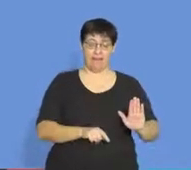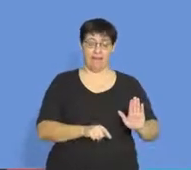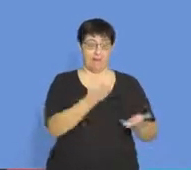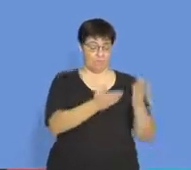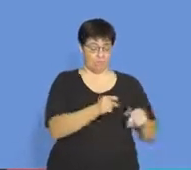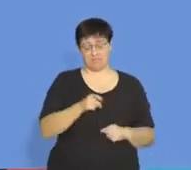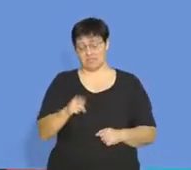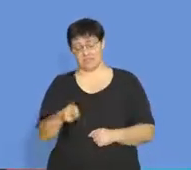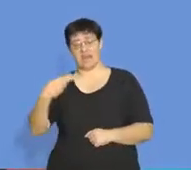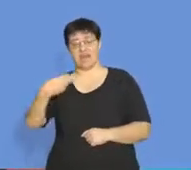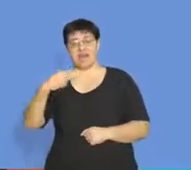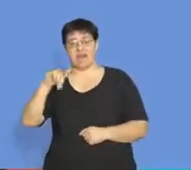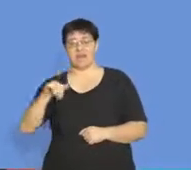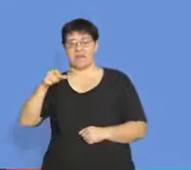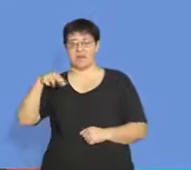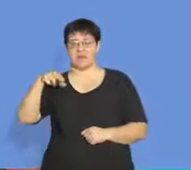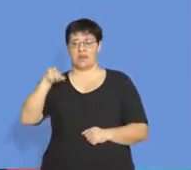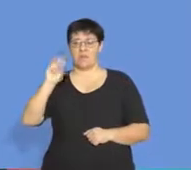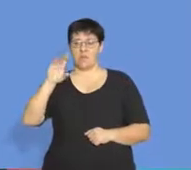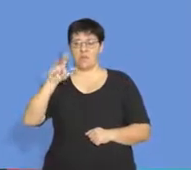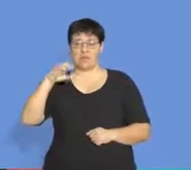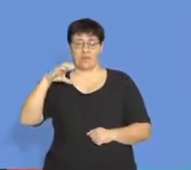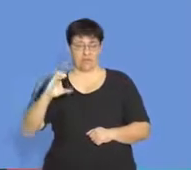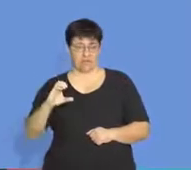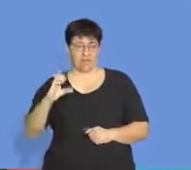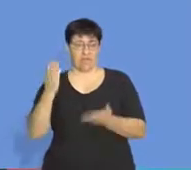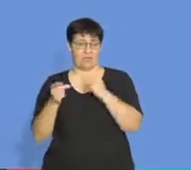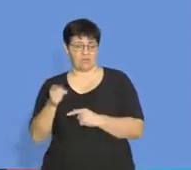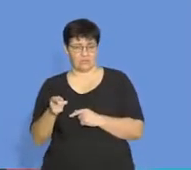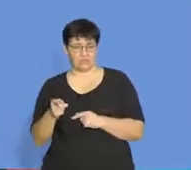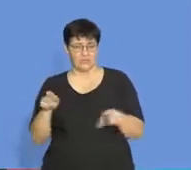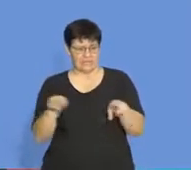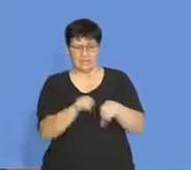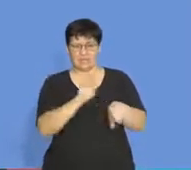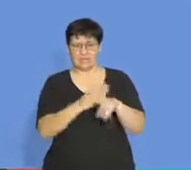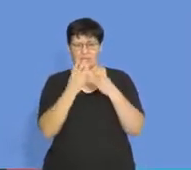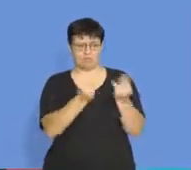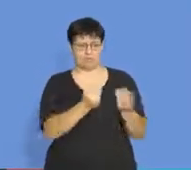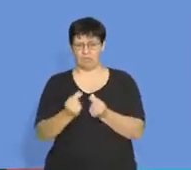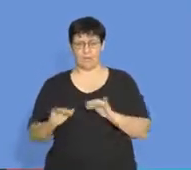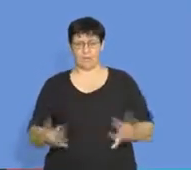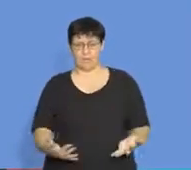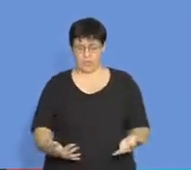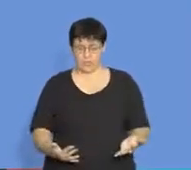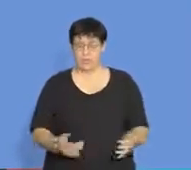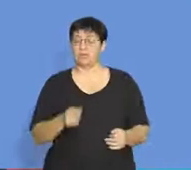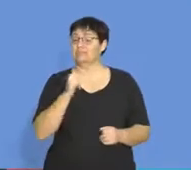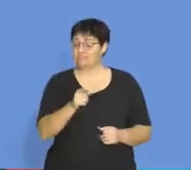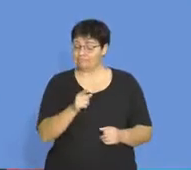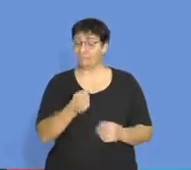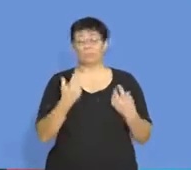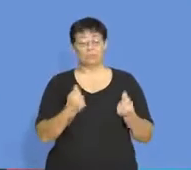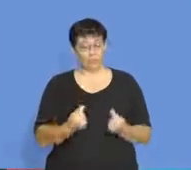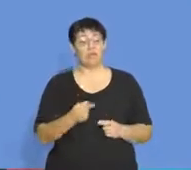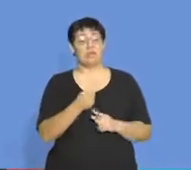hyperbolic equation, right? How do we solve them simultaneously? By the way, what I'm gonna do right now, I promise you, if